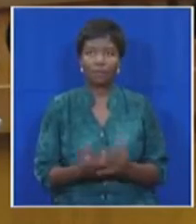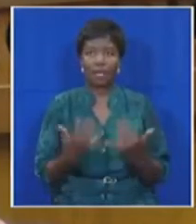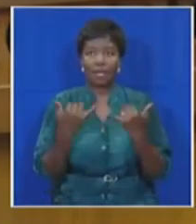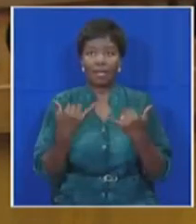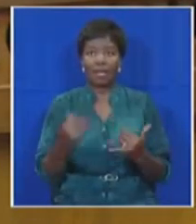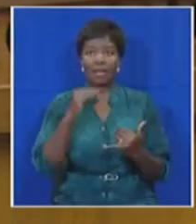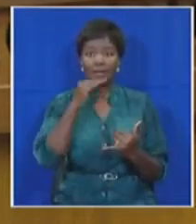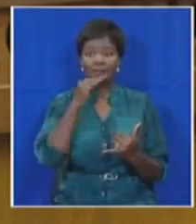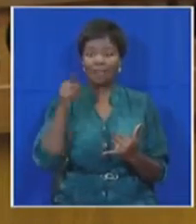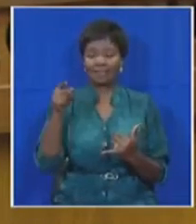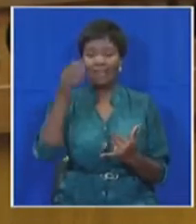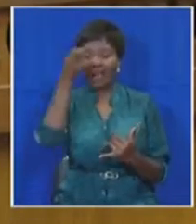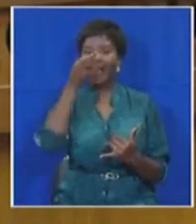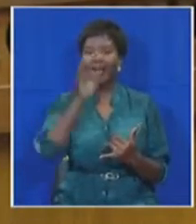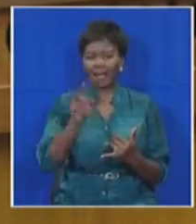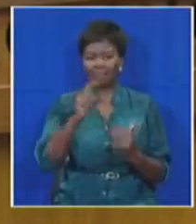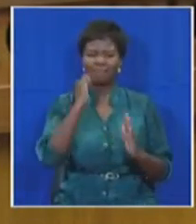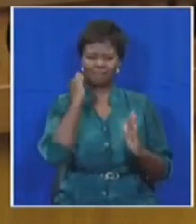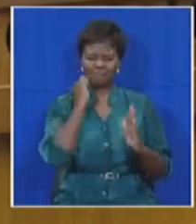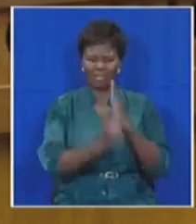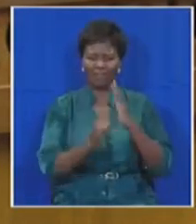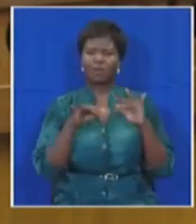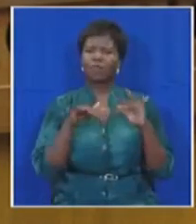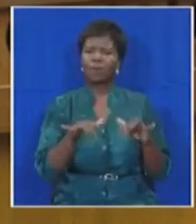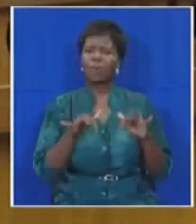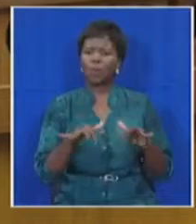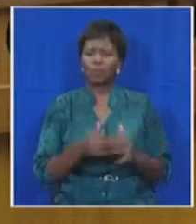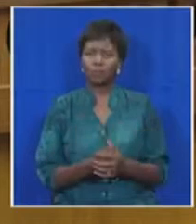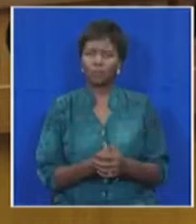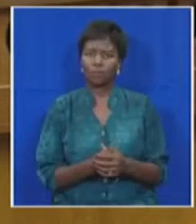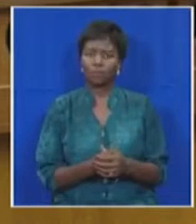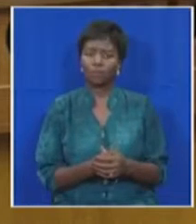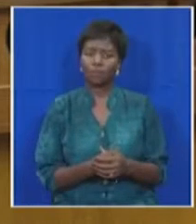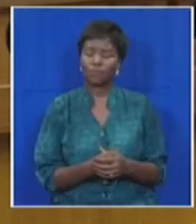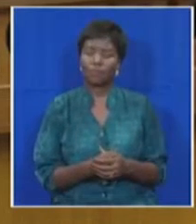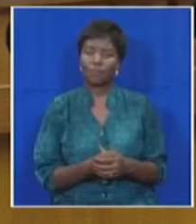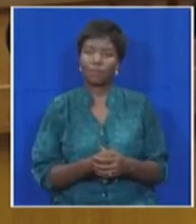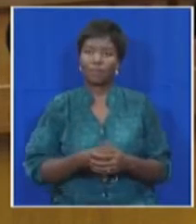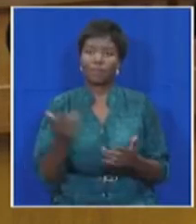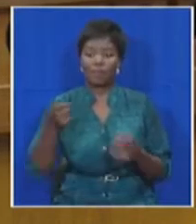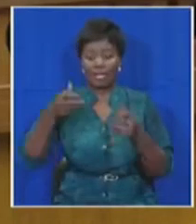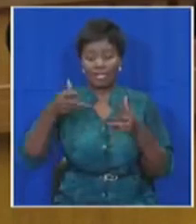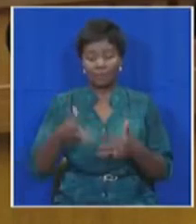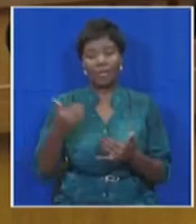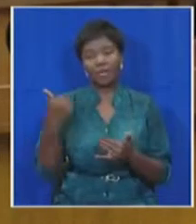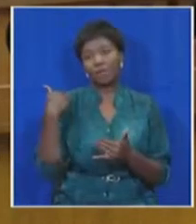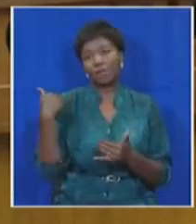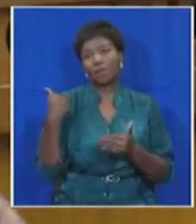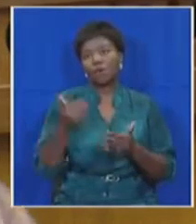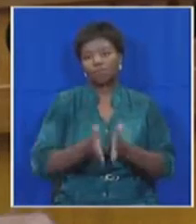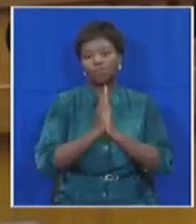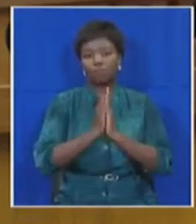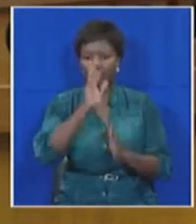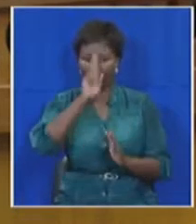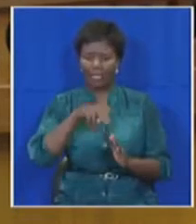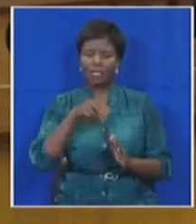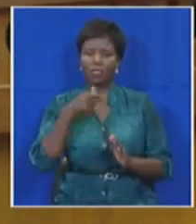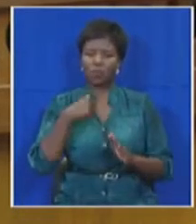government. Speaker, when we proposed a minute's silence to mark the tragic